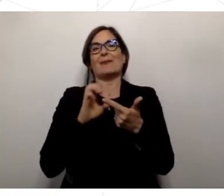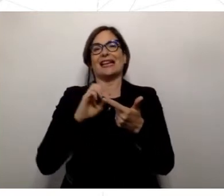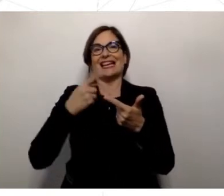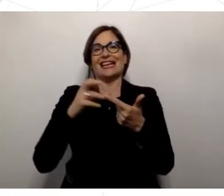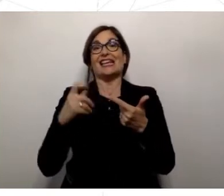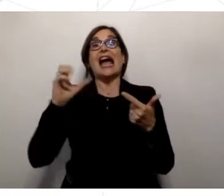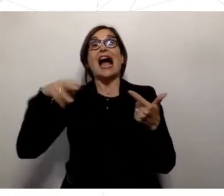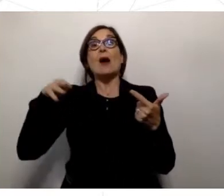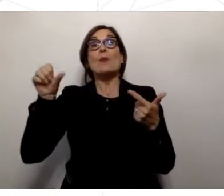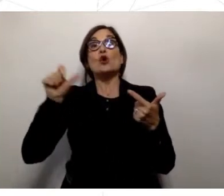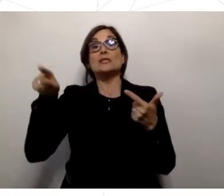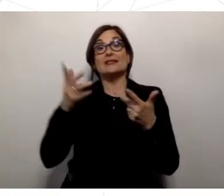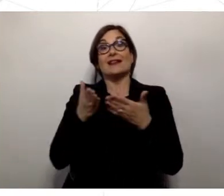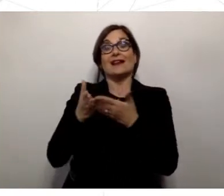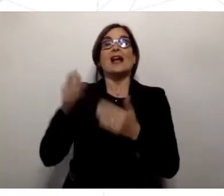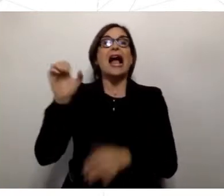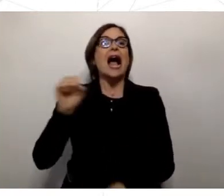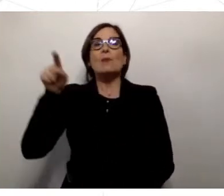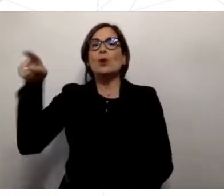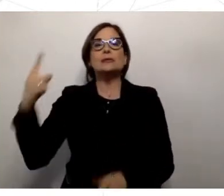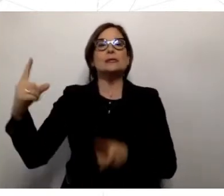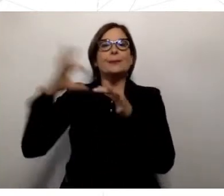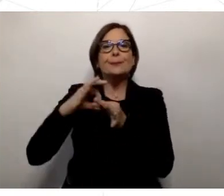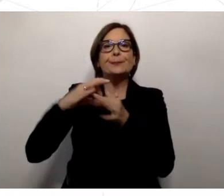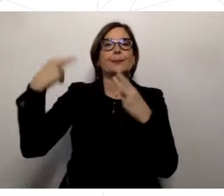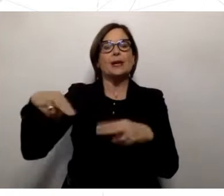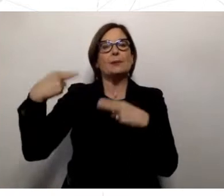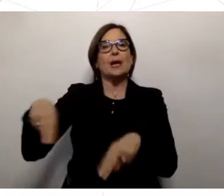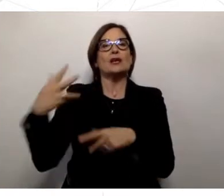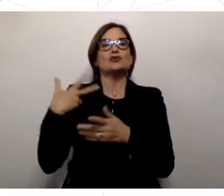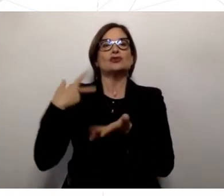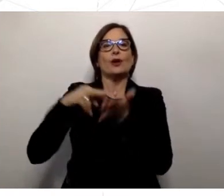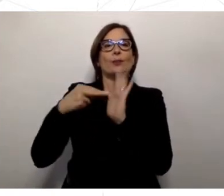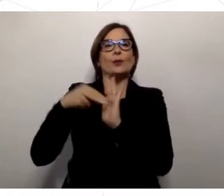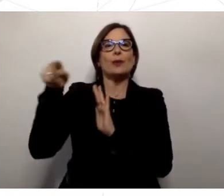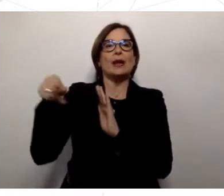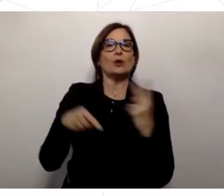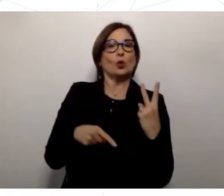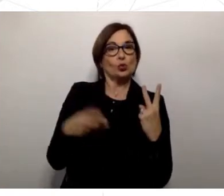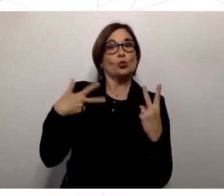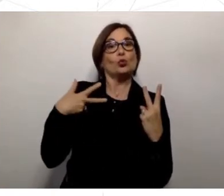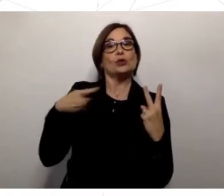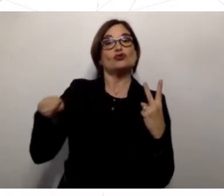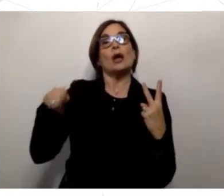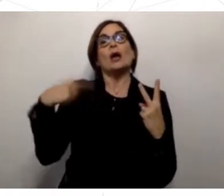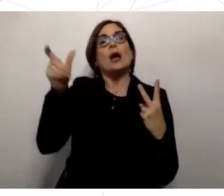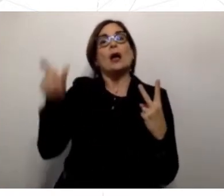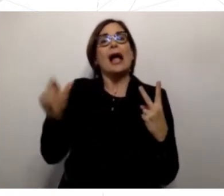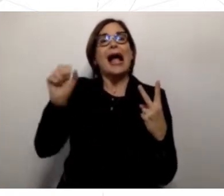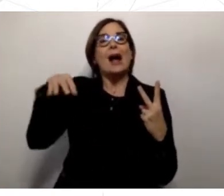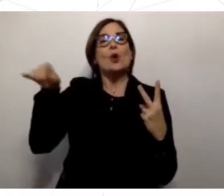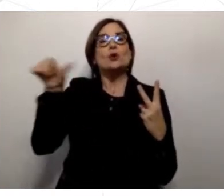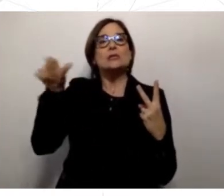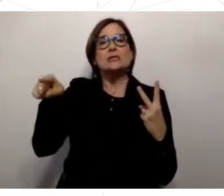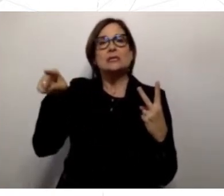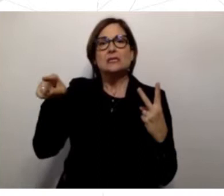Amos purtroppo non si sta riuscendo a collegare, ha dei problemi di connessione, per cui proverò